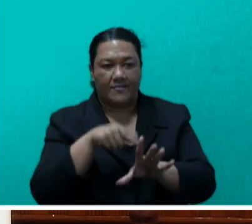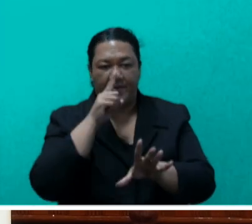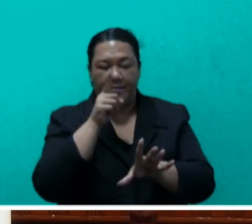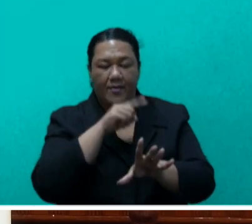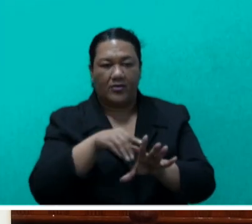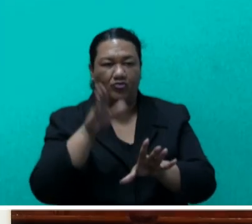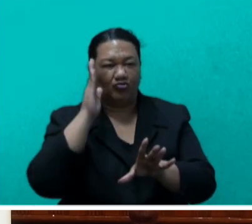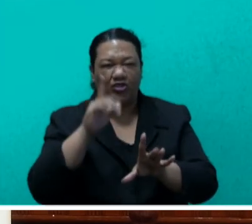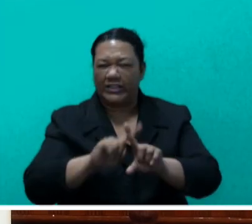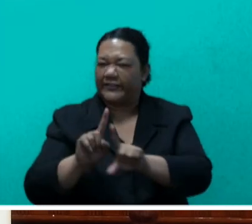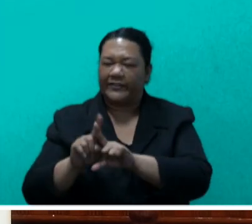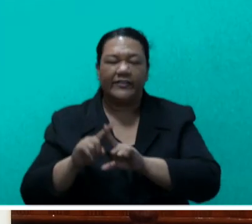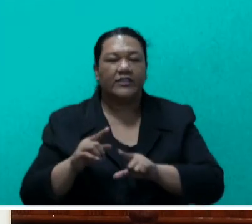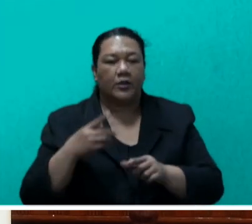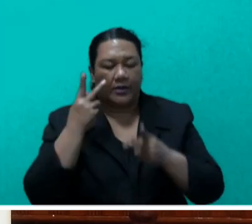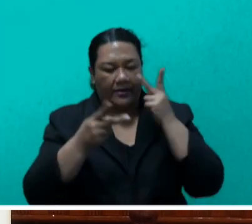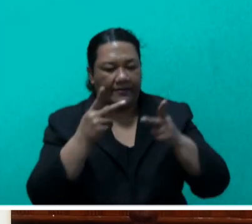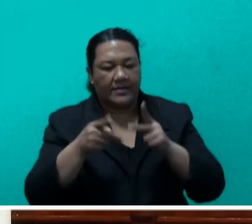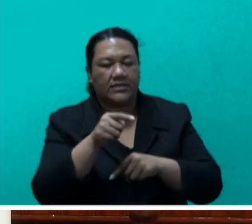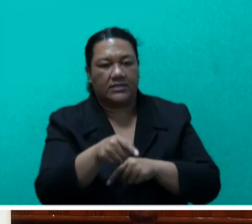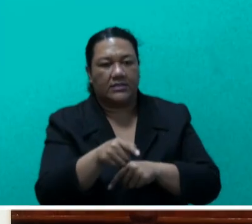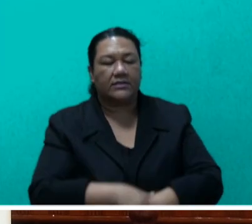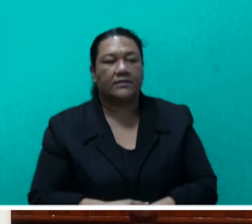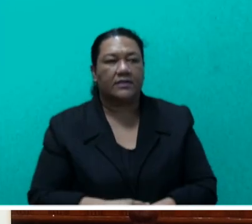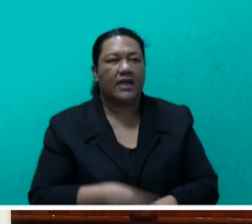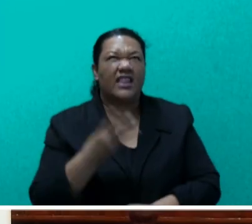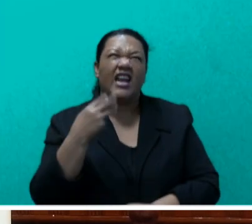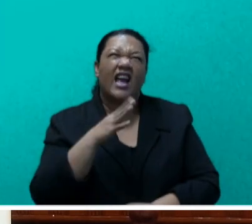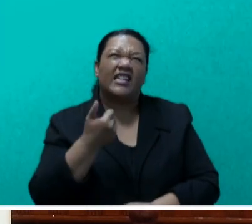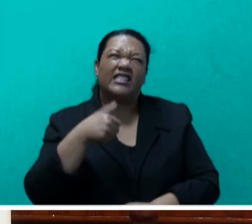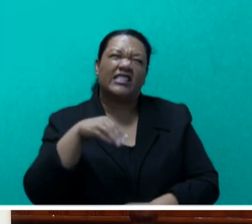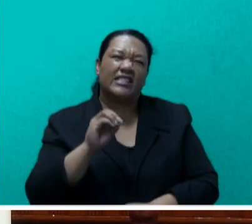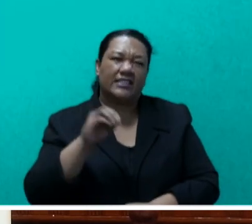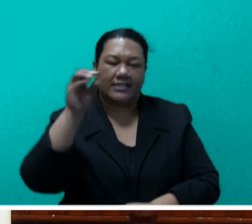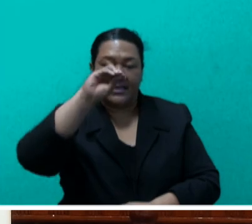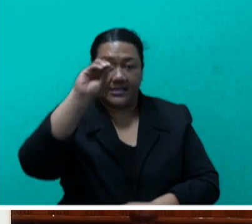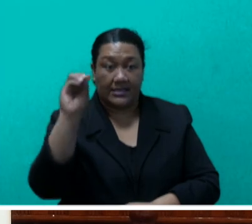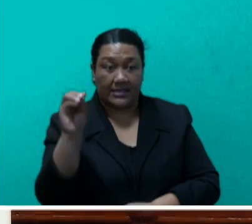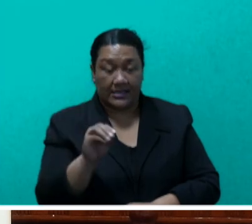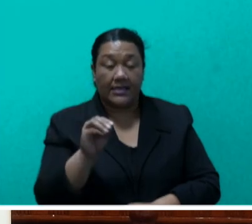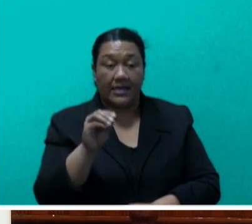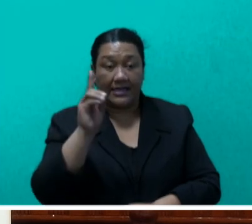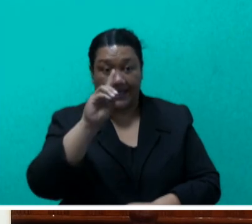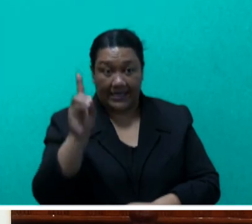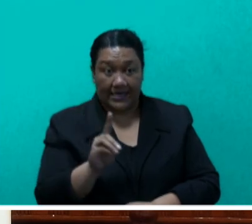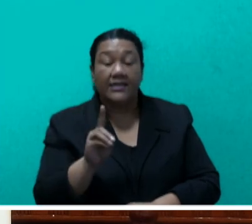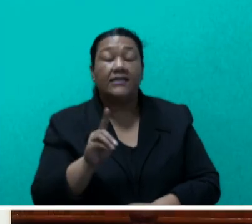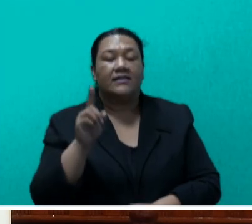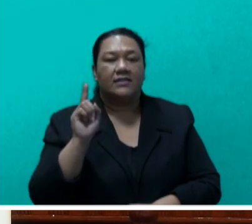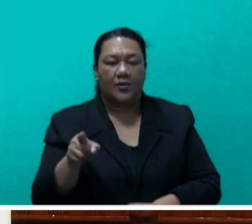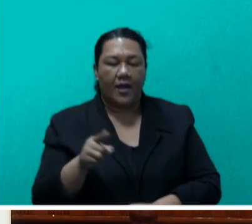museum. It is a 360 degrees archaeology project is